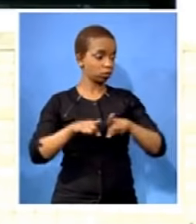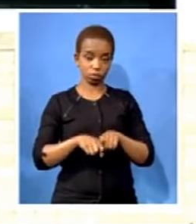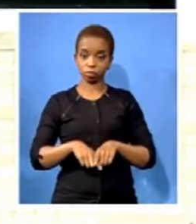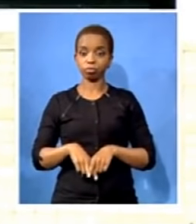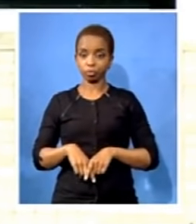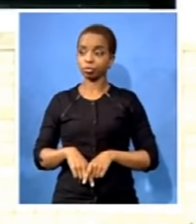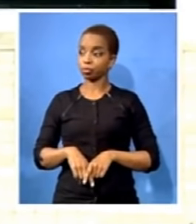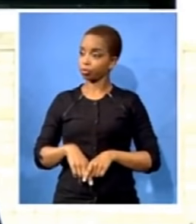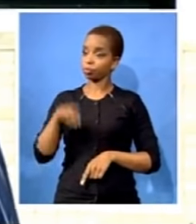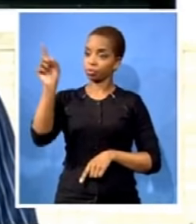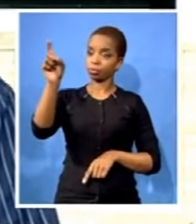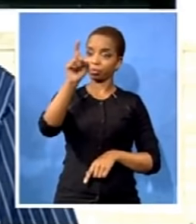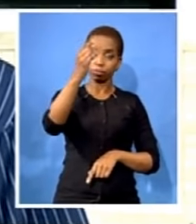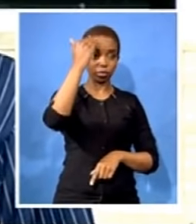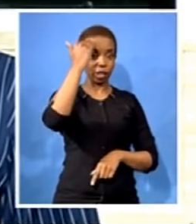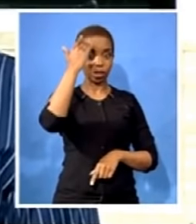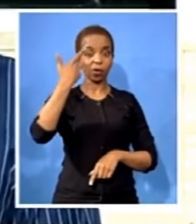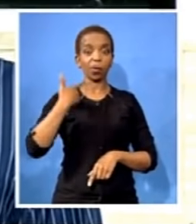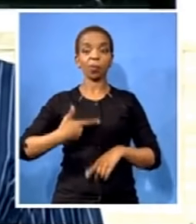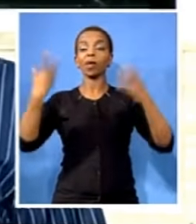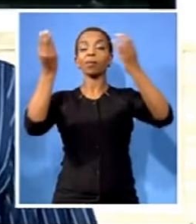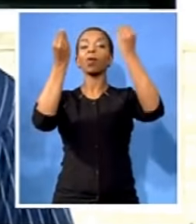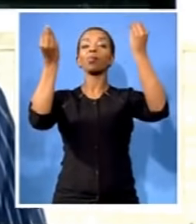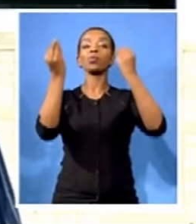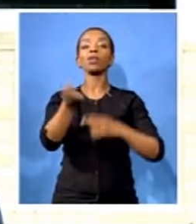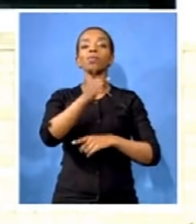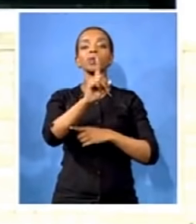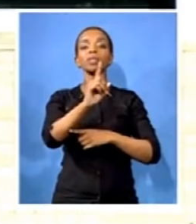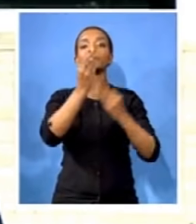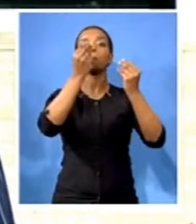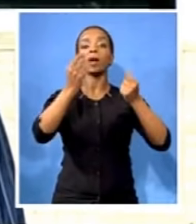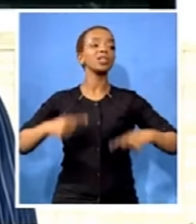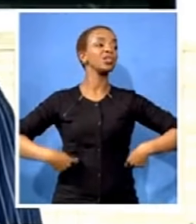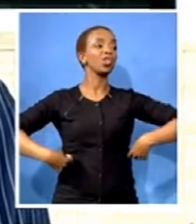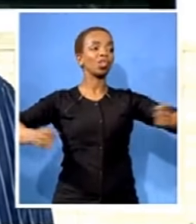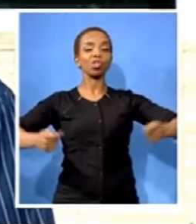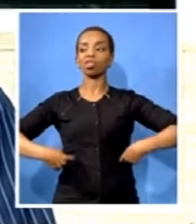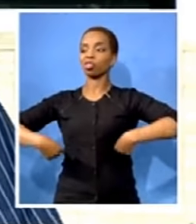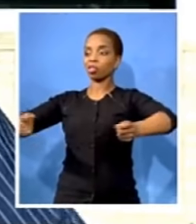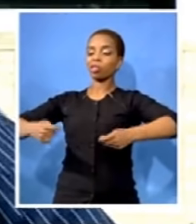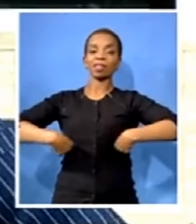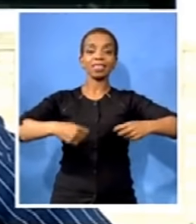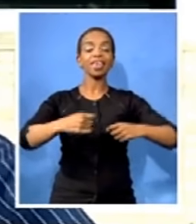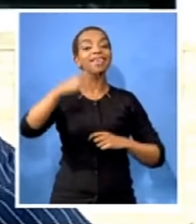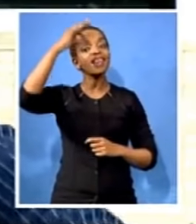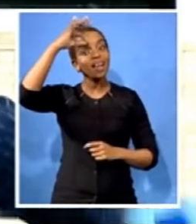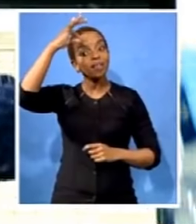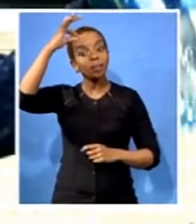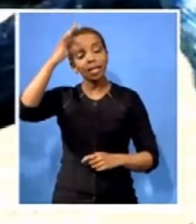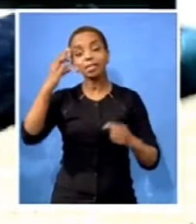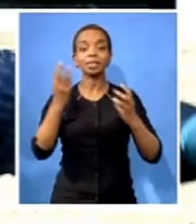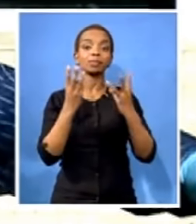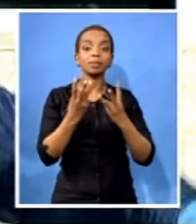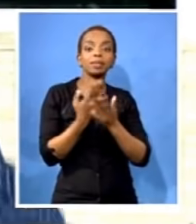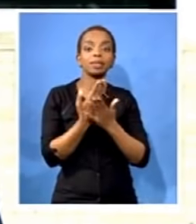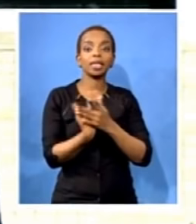expenditure. In government, people can put up a booth there. It is for the last time. Minister